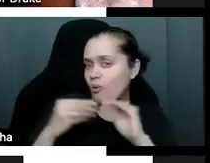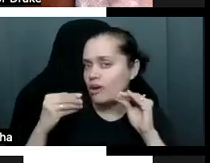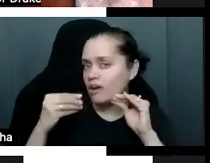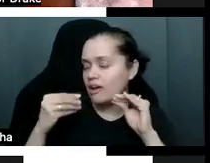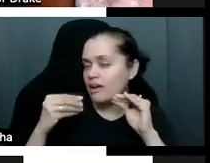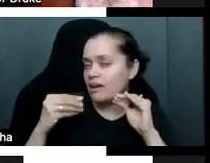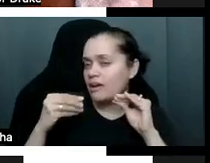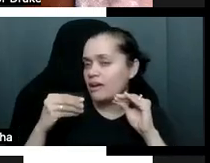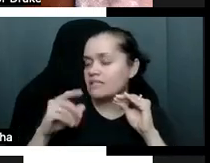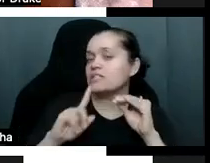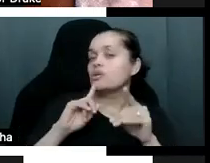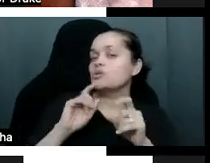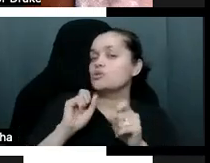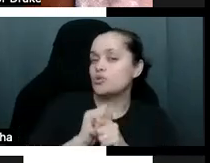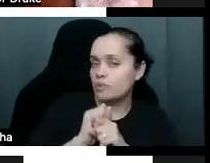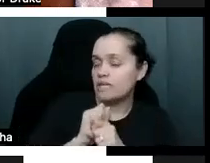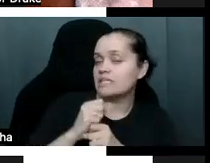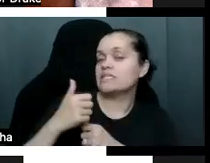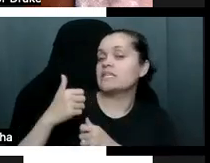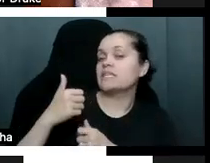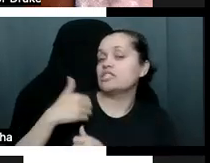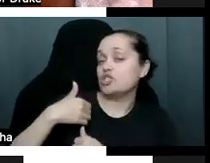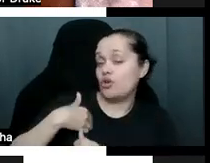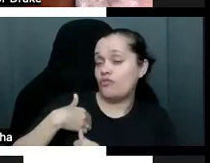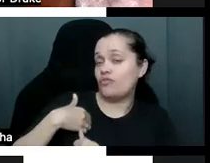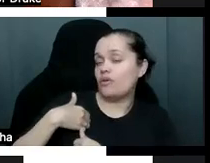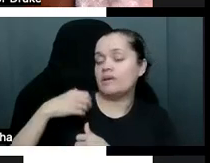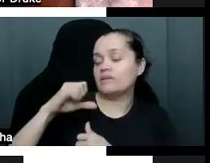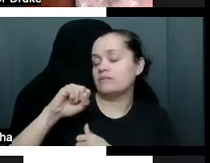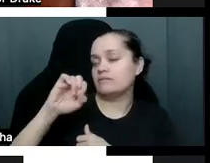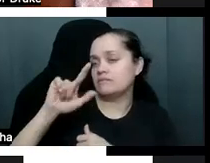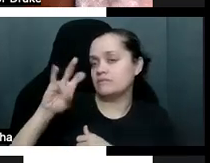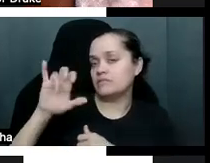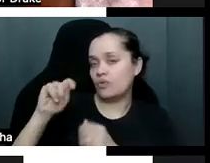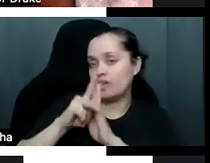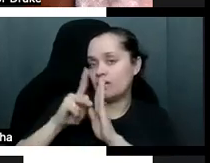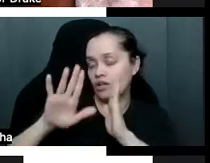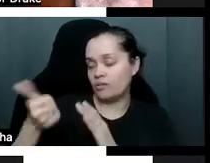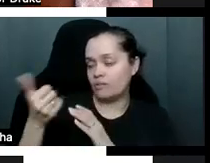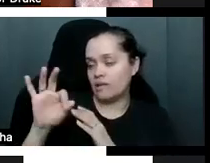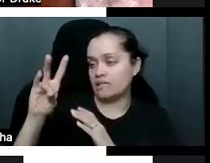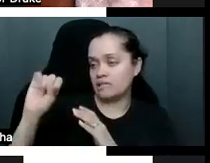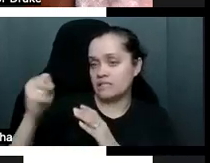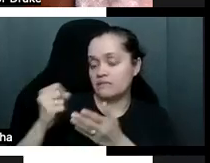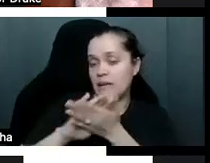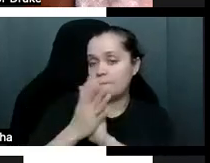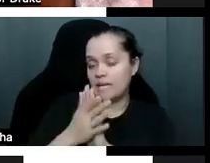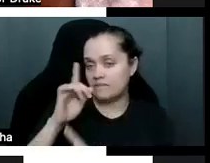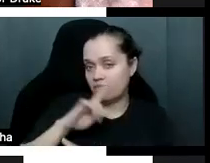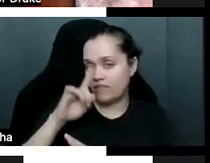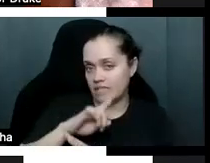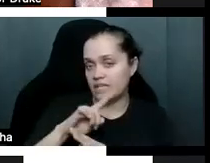a actual Soviet serial killer from the 1970s and fictionalizes him into the